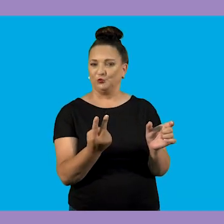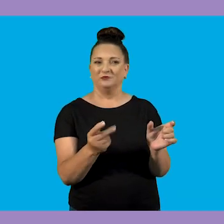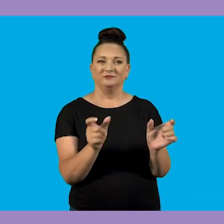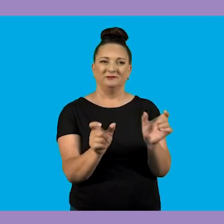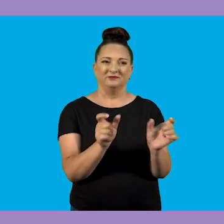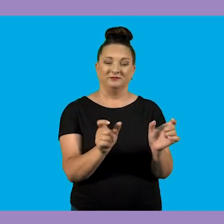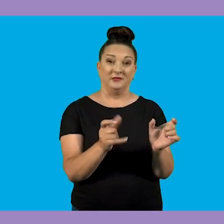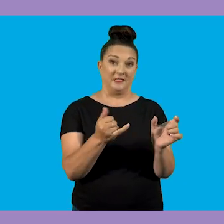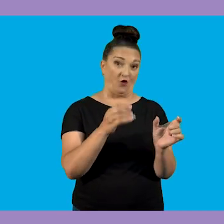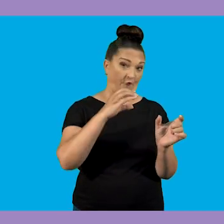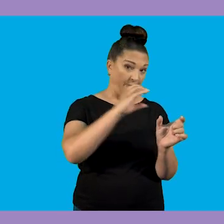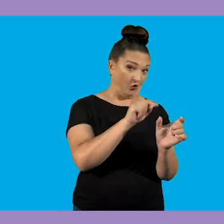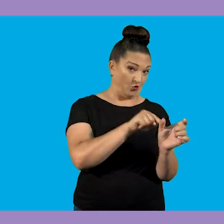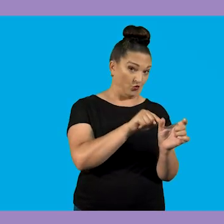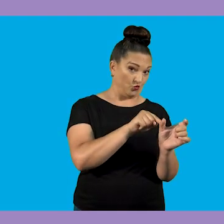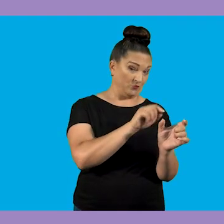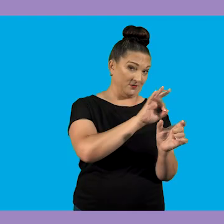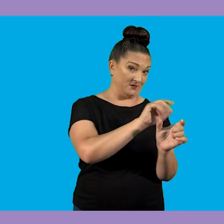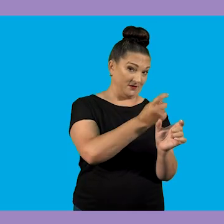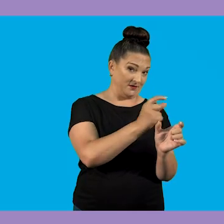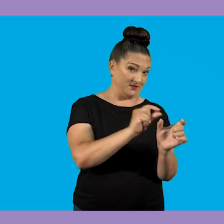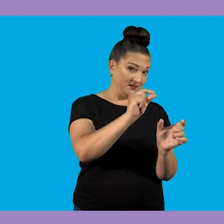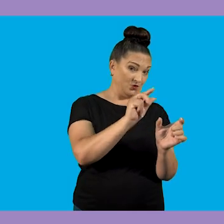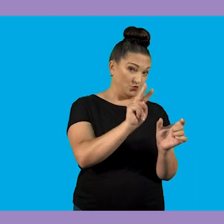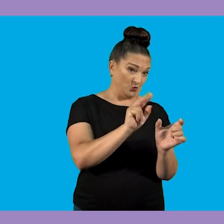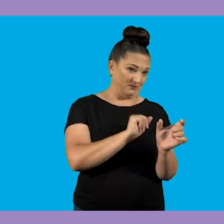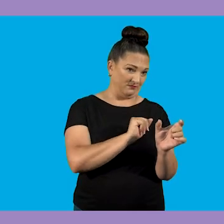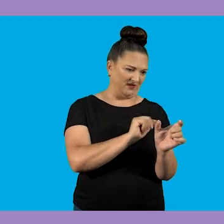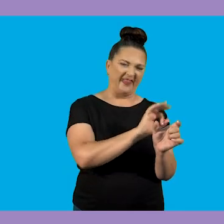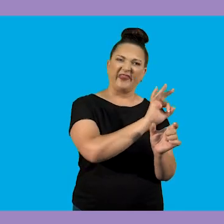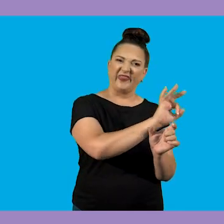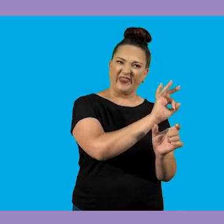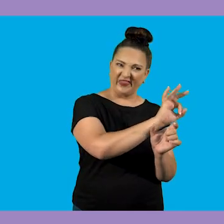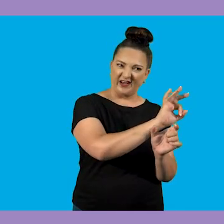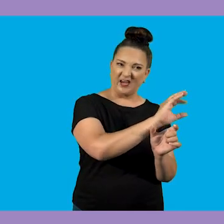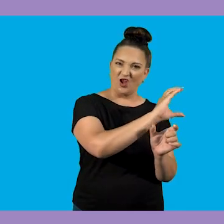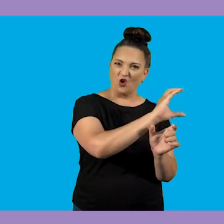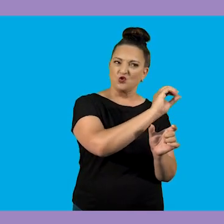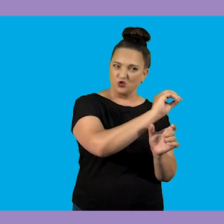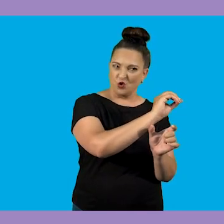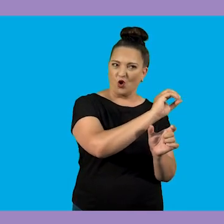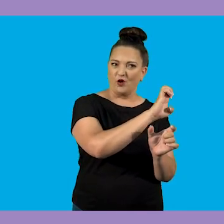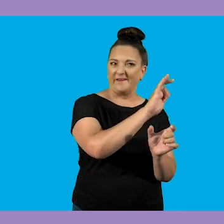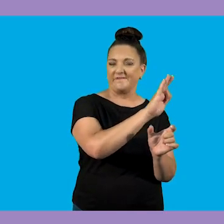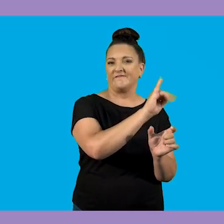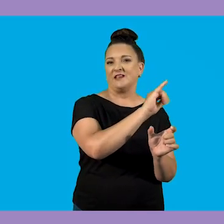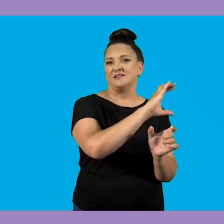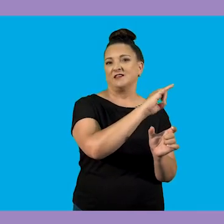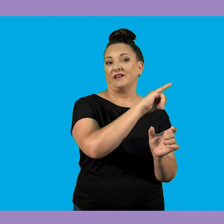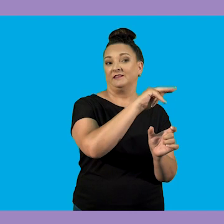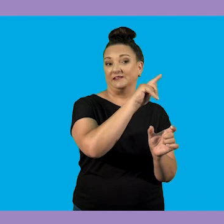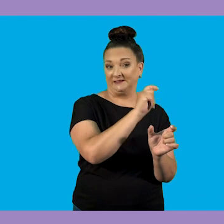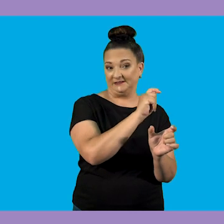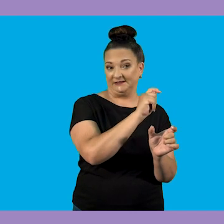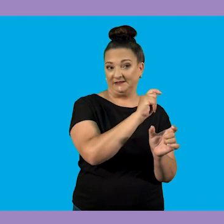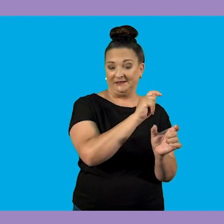let's look at the 3x squared, that term alone. The 3 is the coefficient, right? And then we have